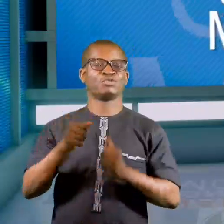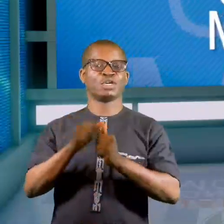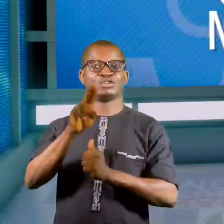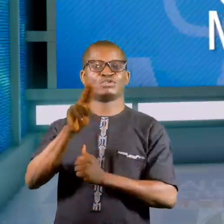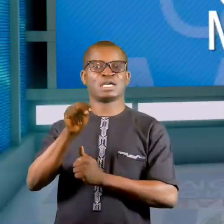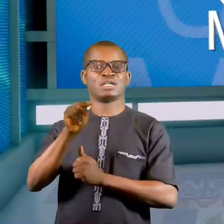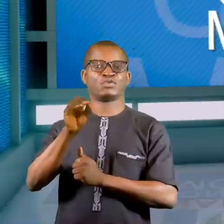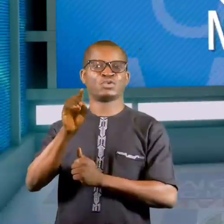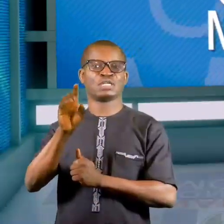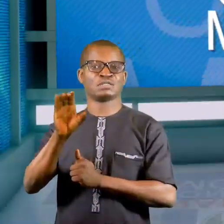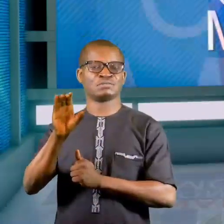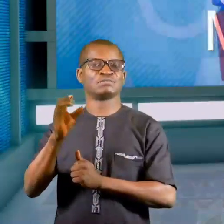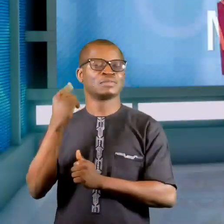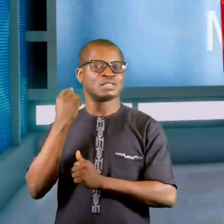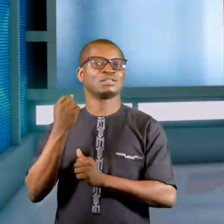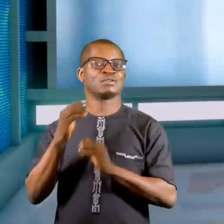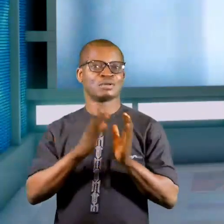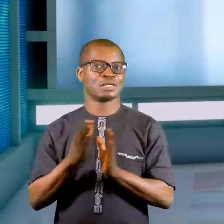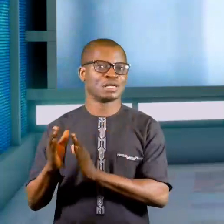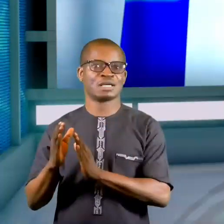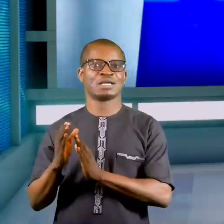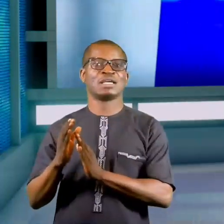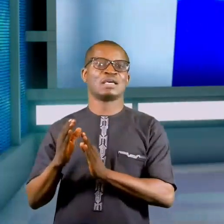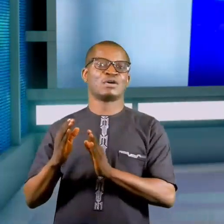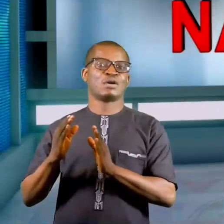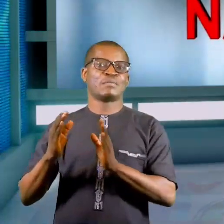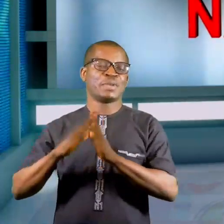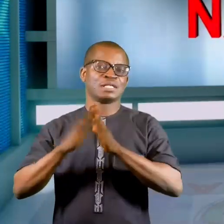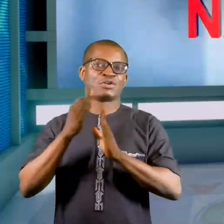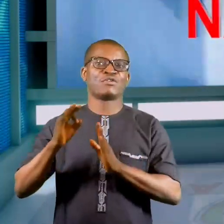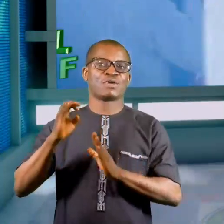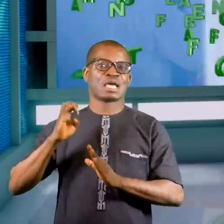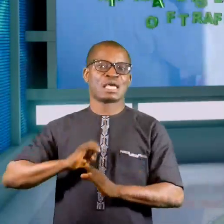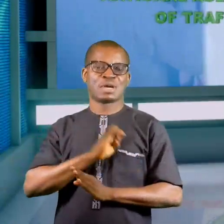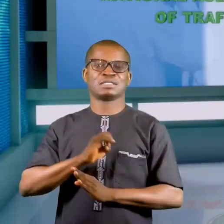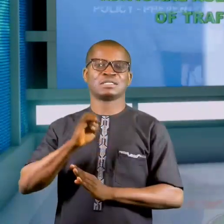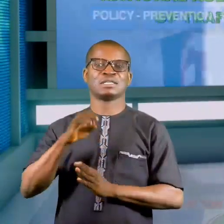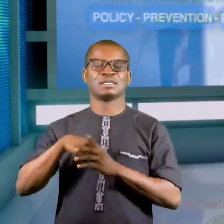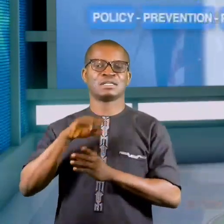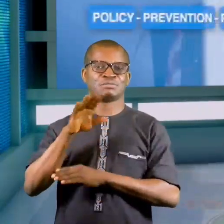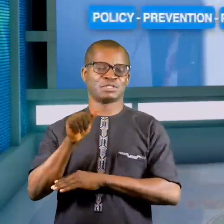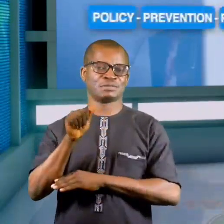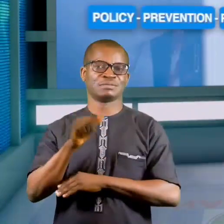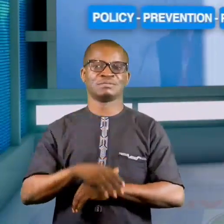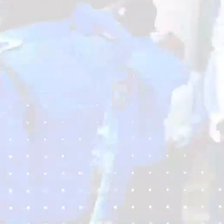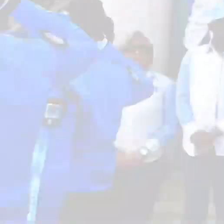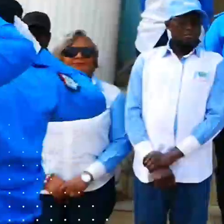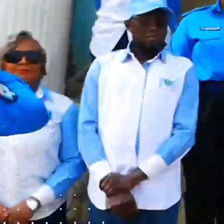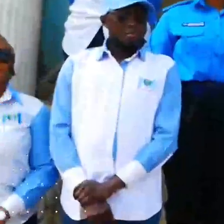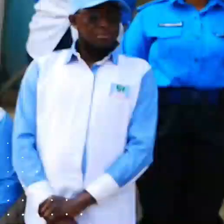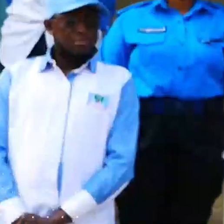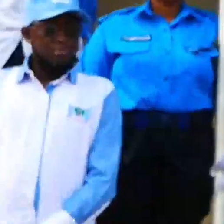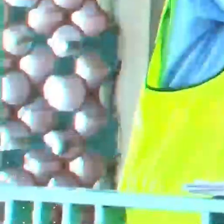NAPTIP and the UNODC recently organized the 9th edition of the Embassy Liaison meeting in Abuja. Take a look.